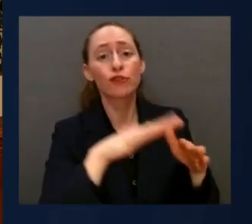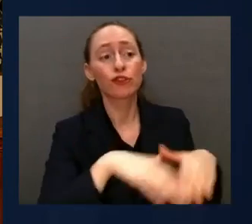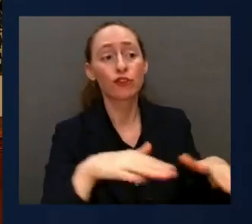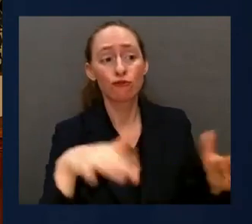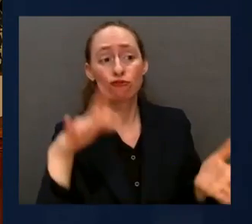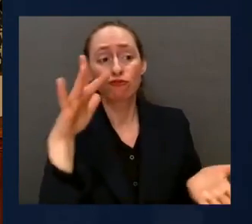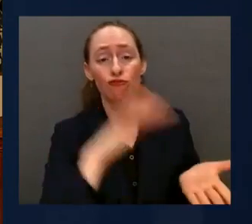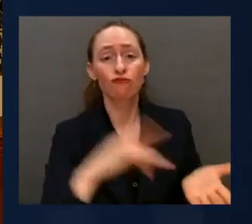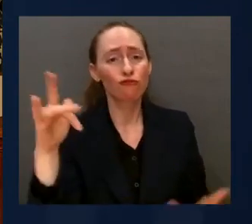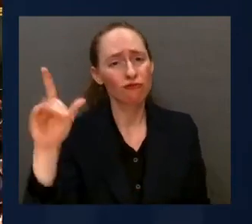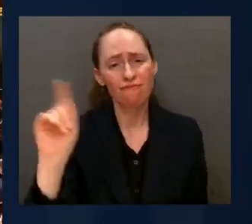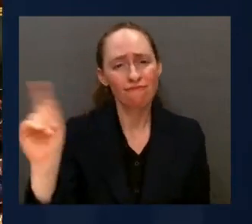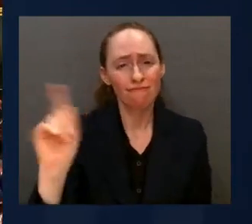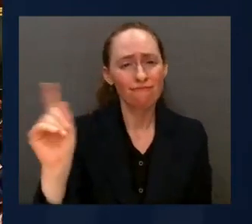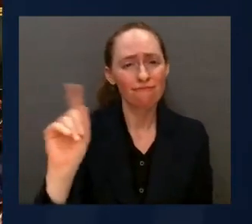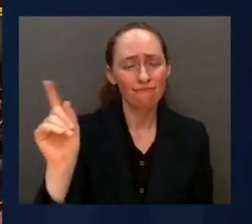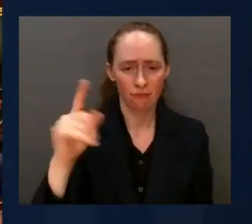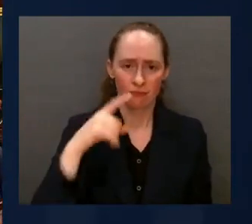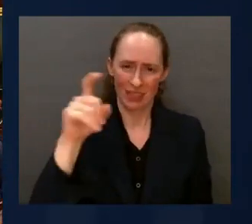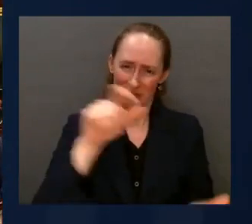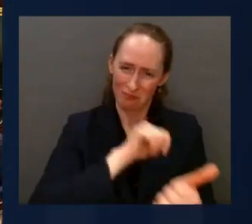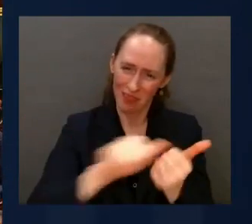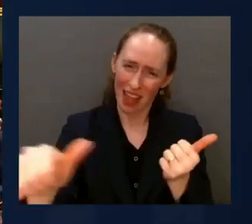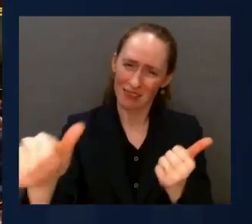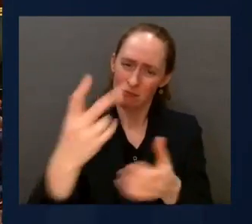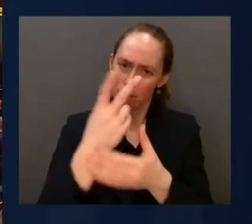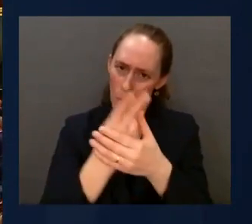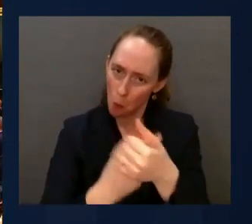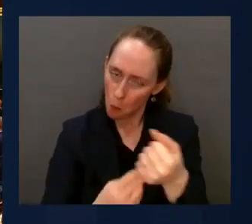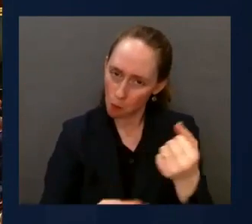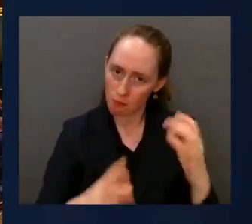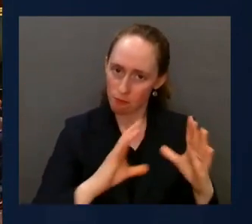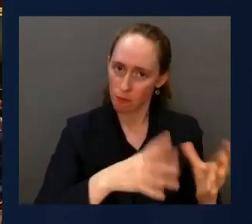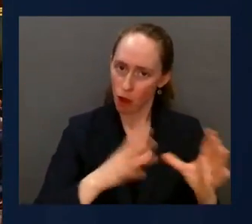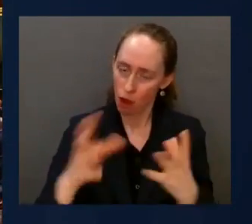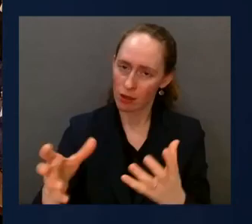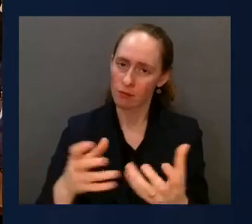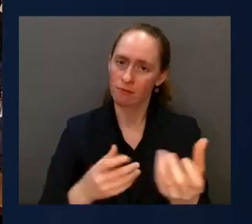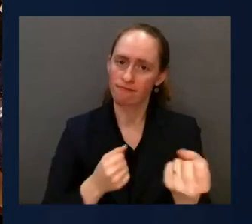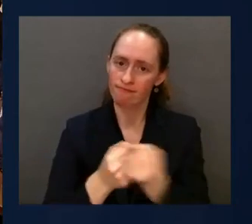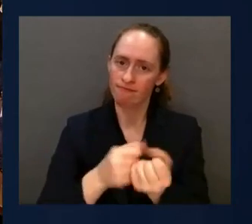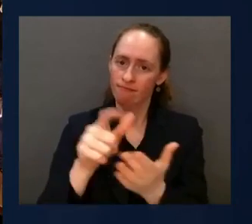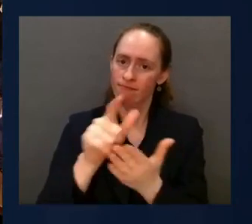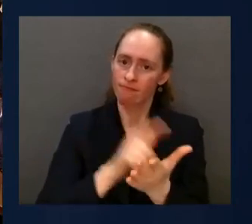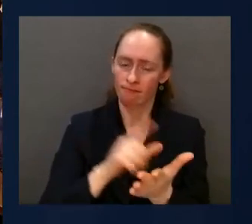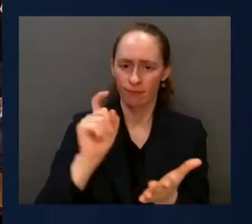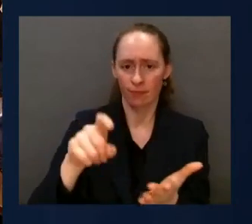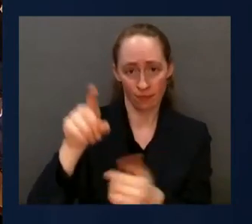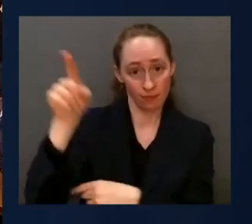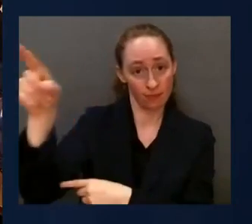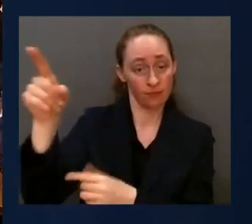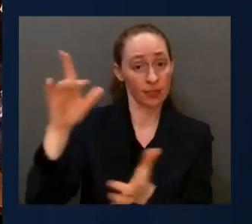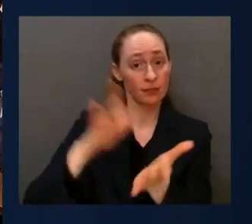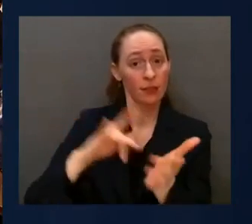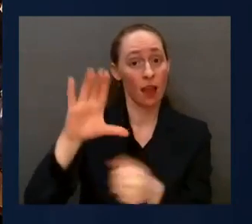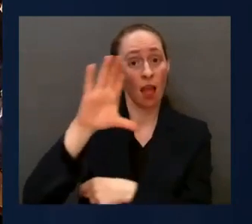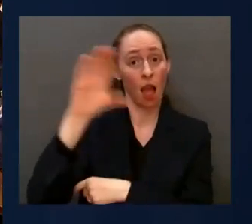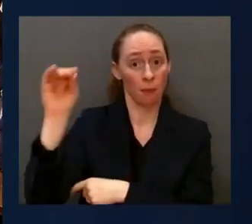legislation to stop big tech from collecting personal data on our kids and teenagers